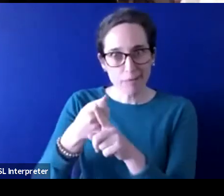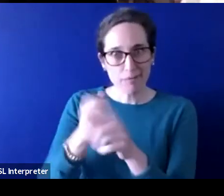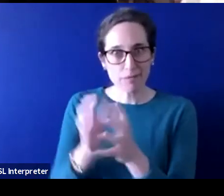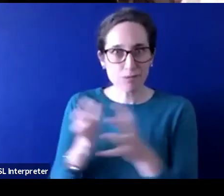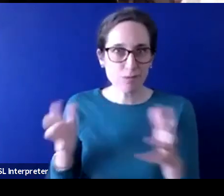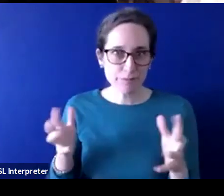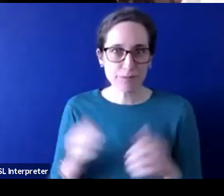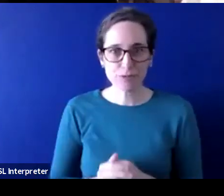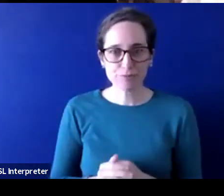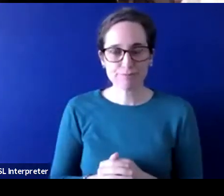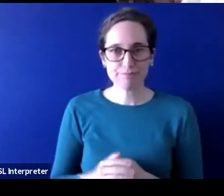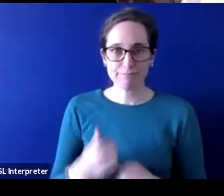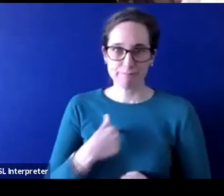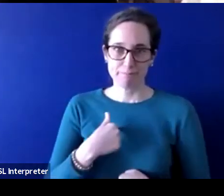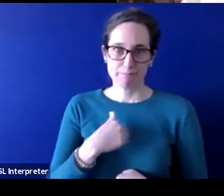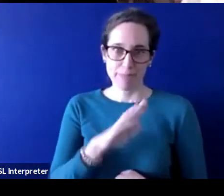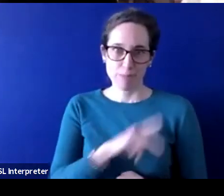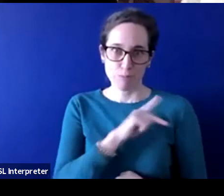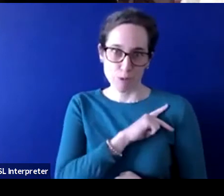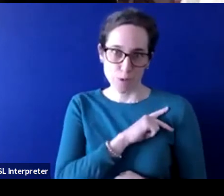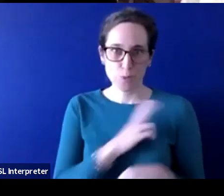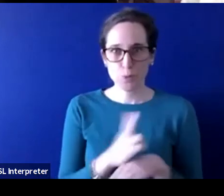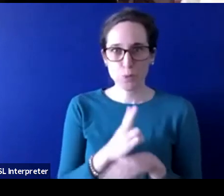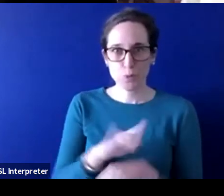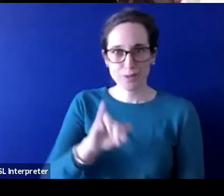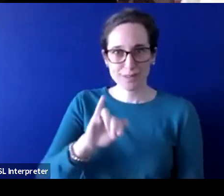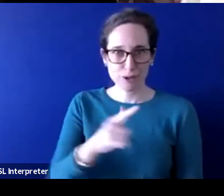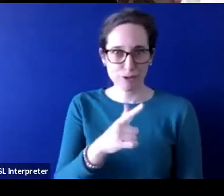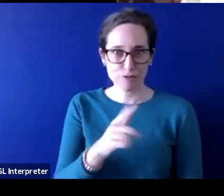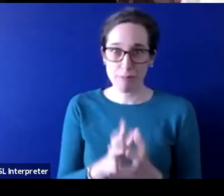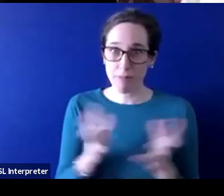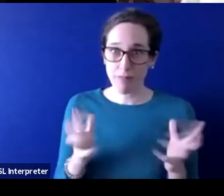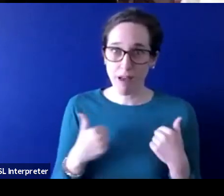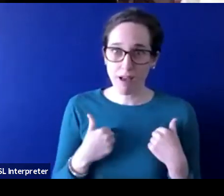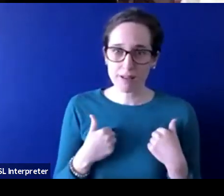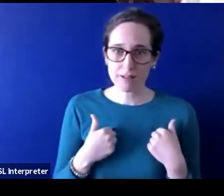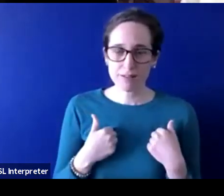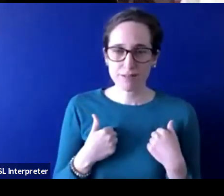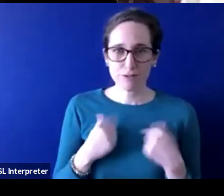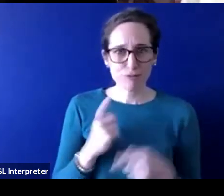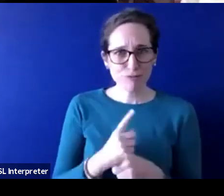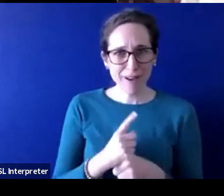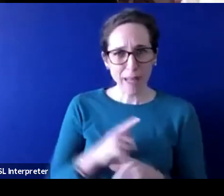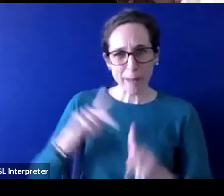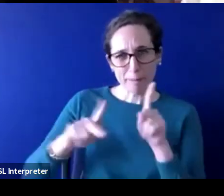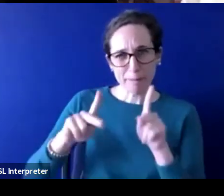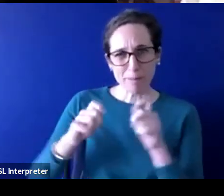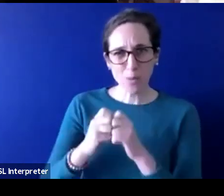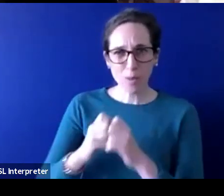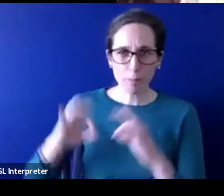I use Instagram a lot. And what I notice, you see people with perfect lives, perfect